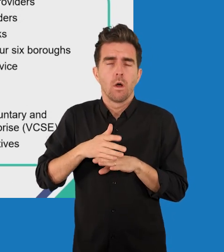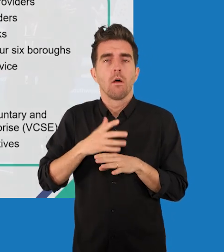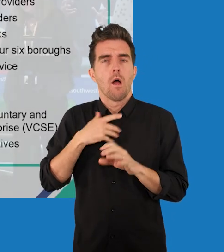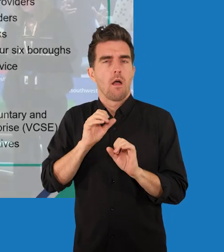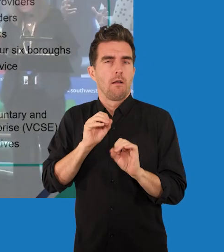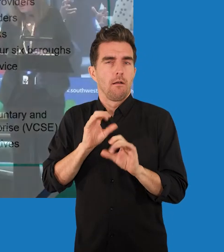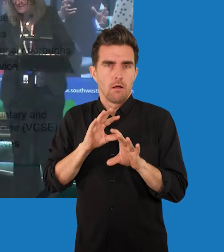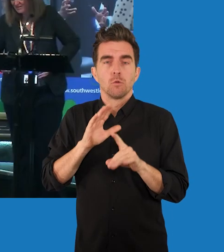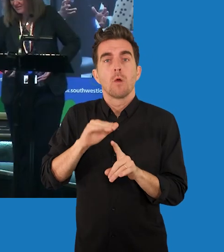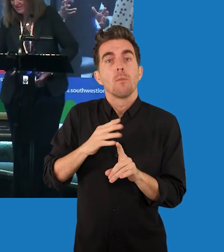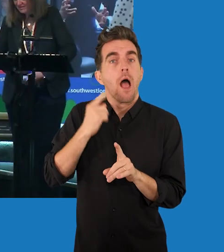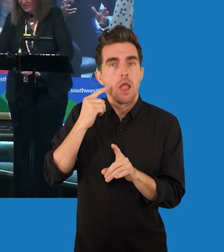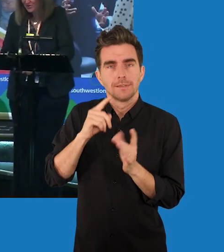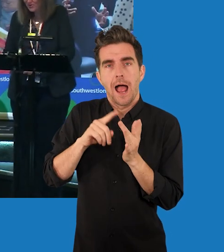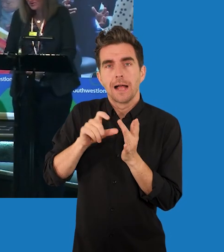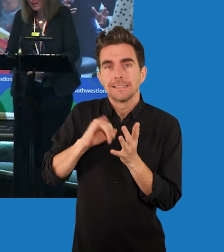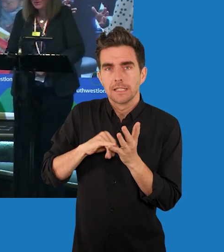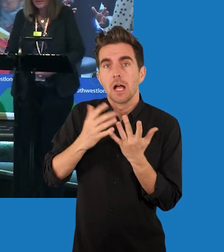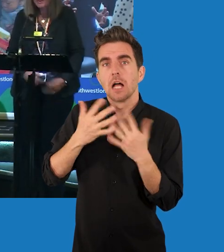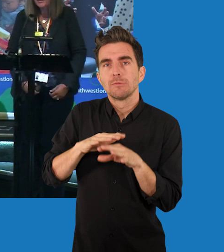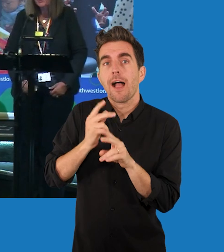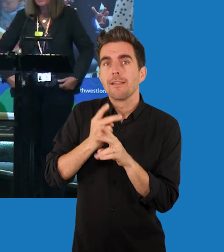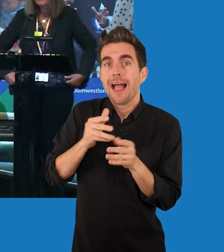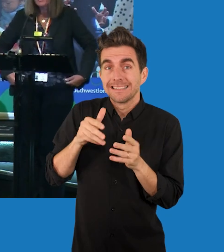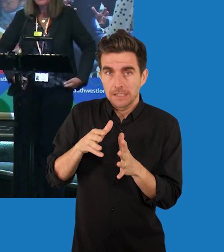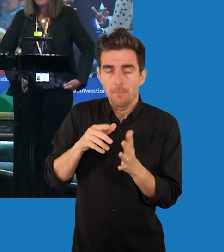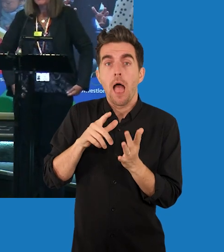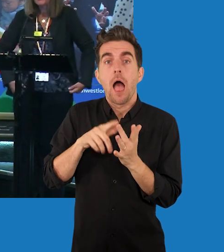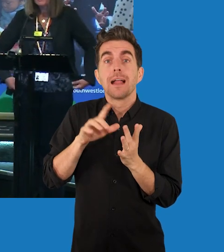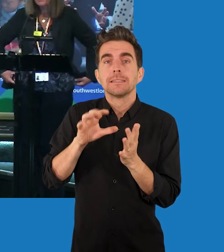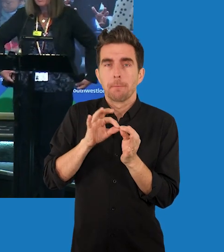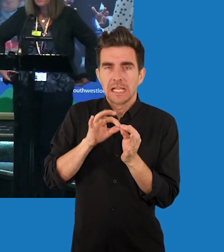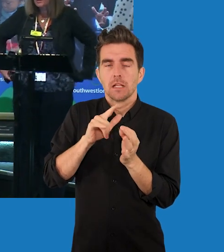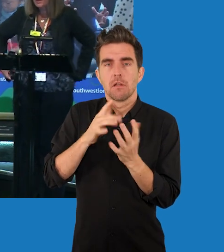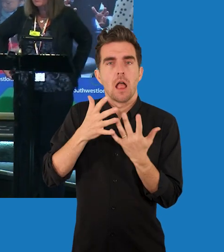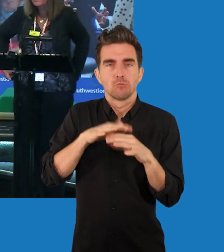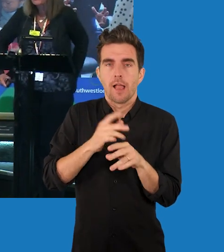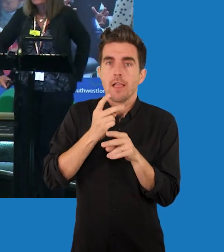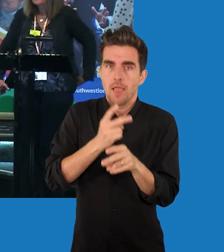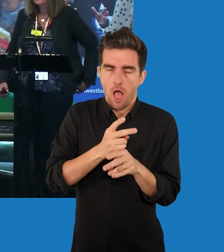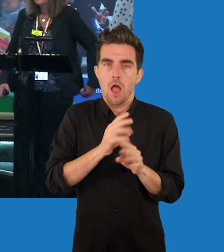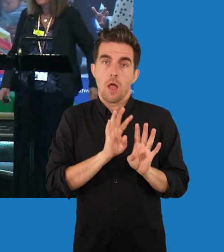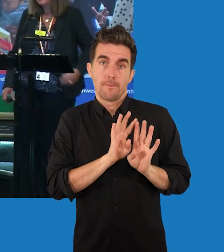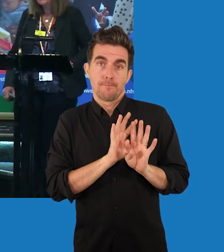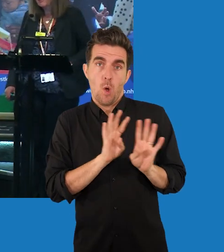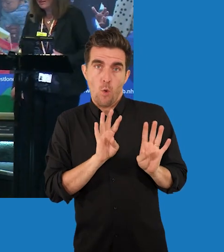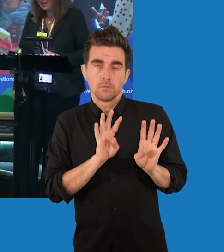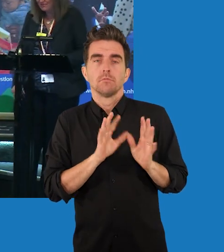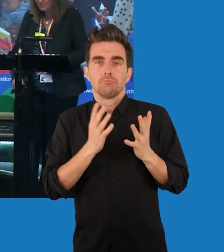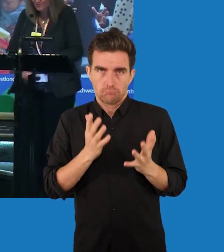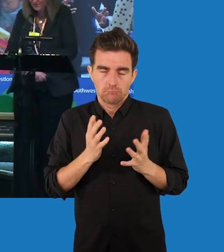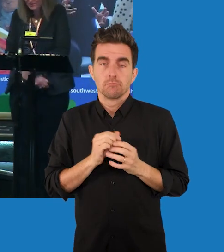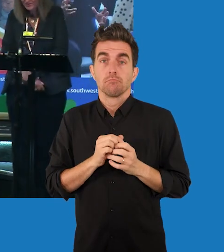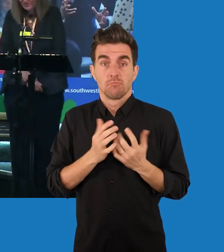I'm just going to give you a bit of an introduction to South West London as an ICS, an integrated care system, and as an ICB, an integrated